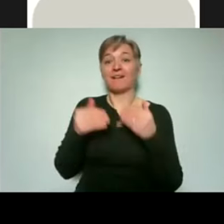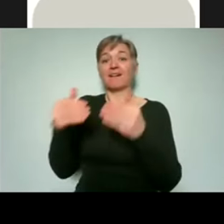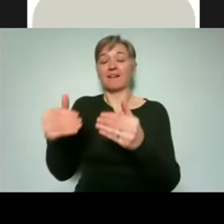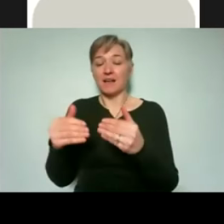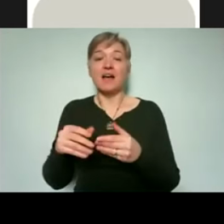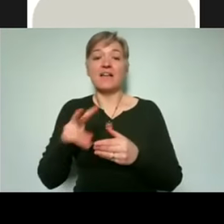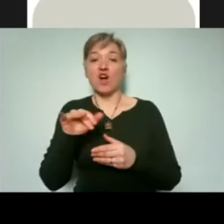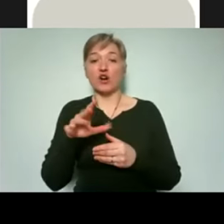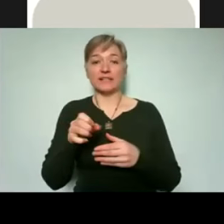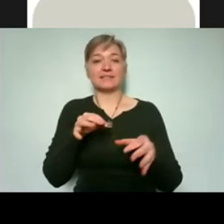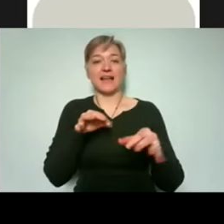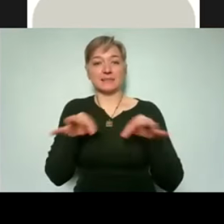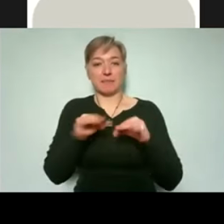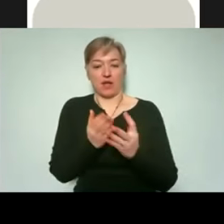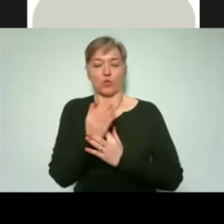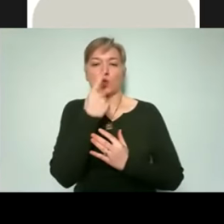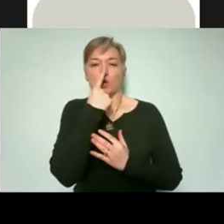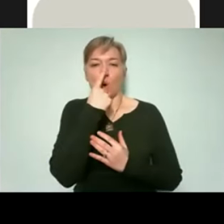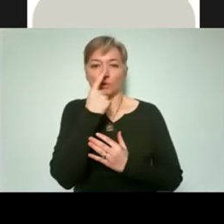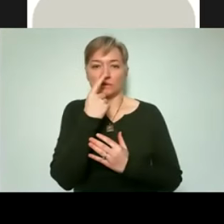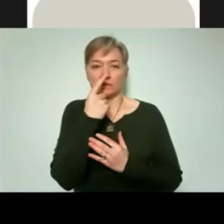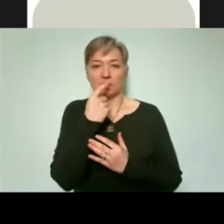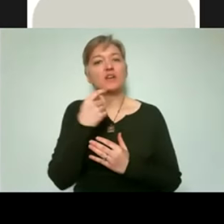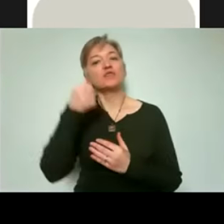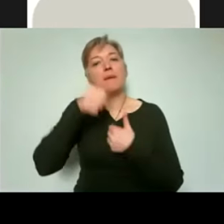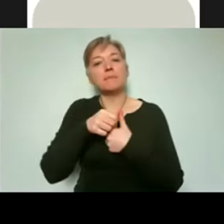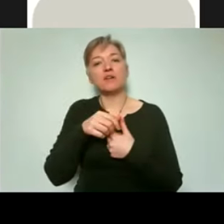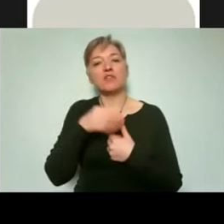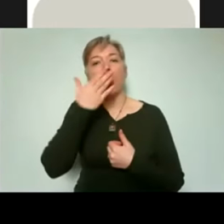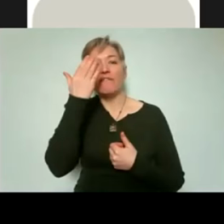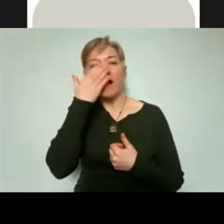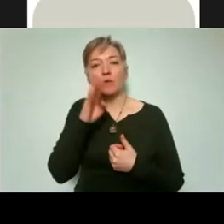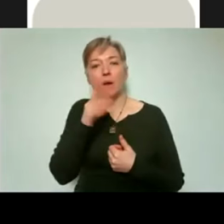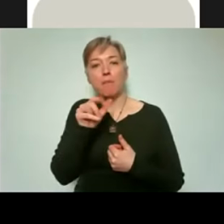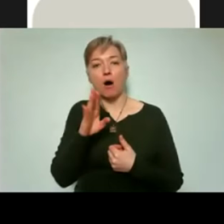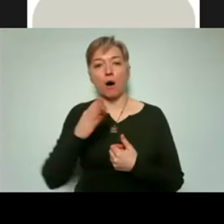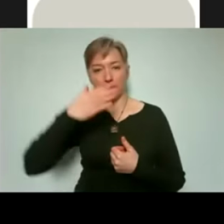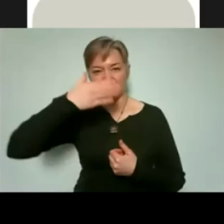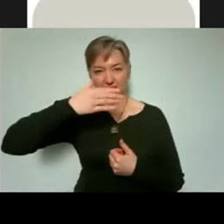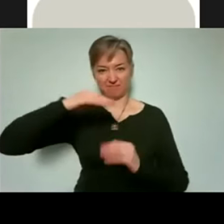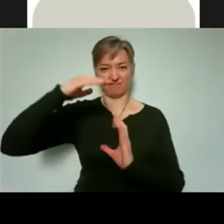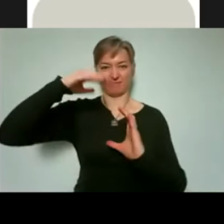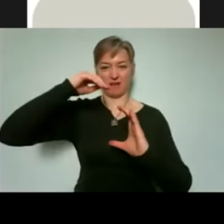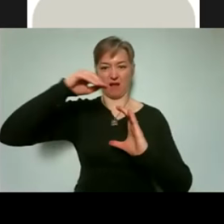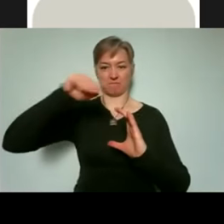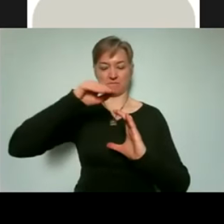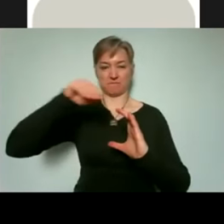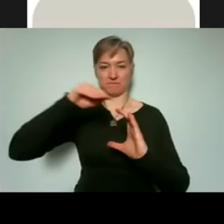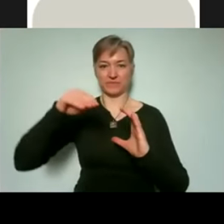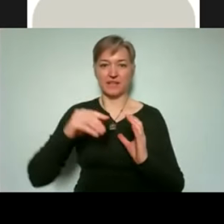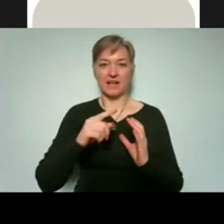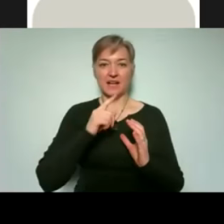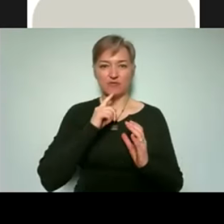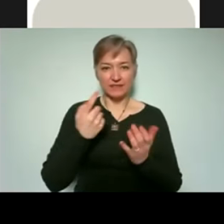movements. Well, remember that the olfactory bulb is up here, and it really pales in comparison to these 2 kind of baseball-shaped areas,